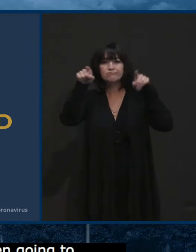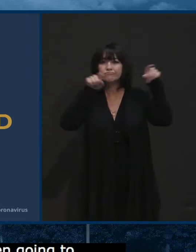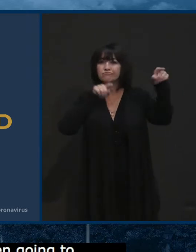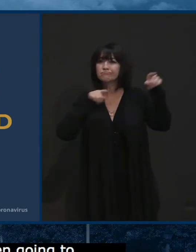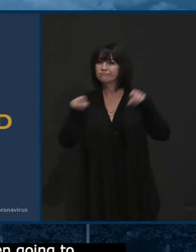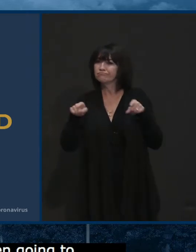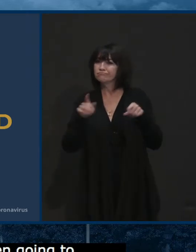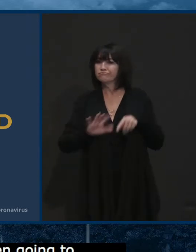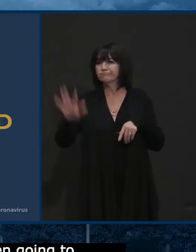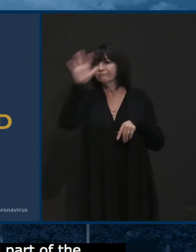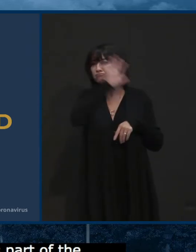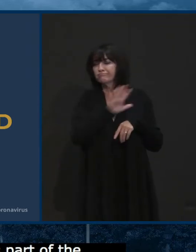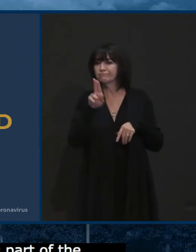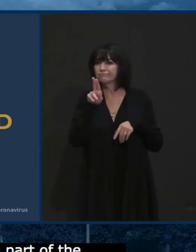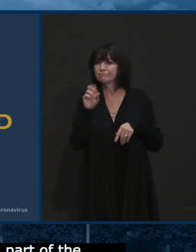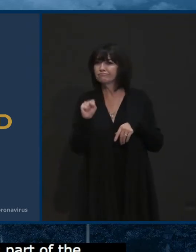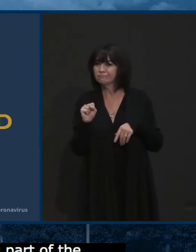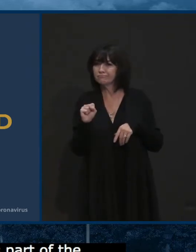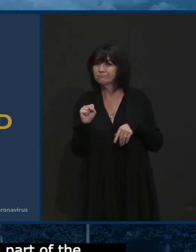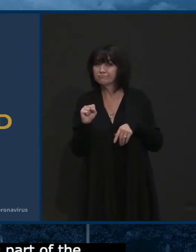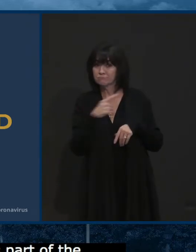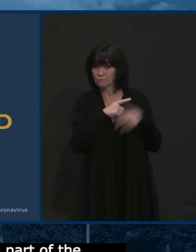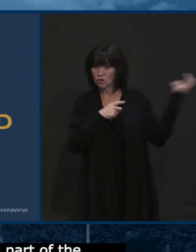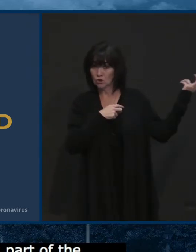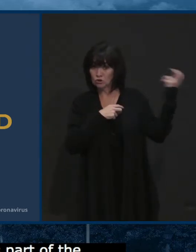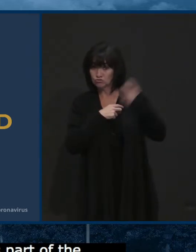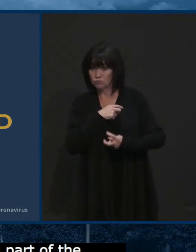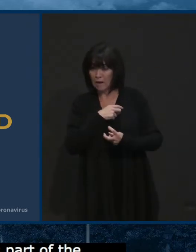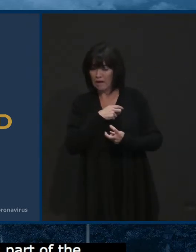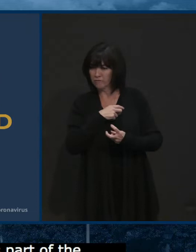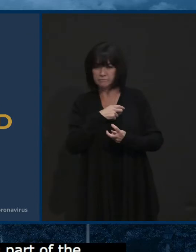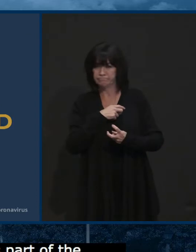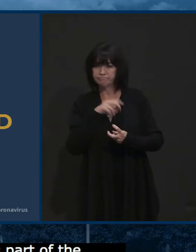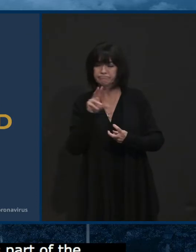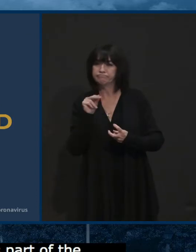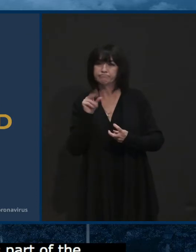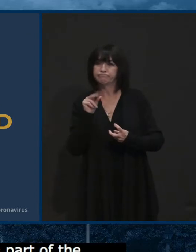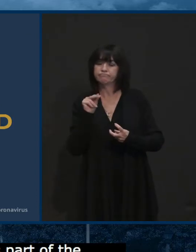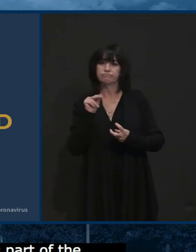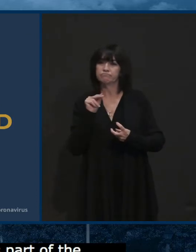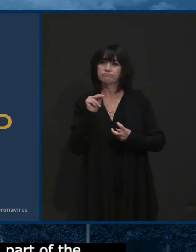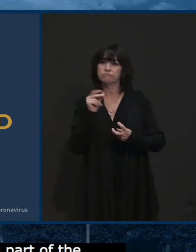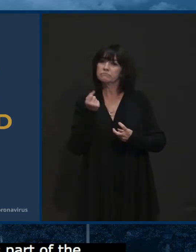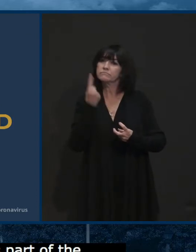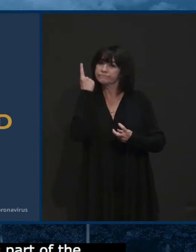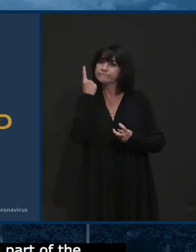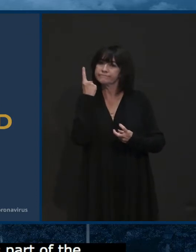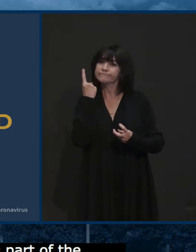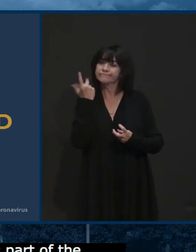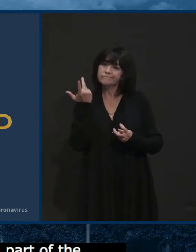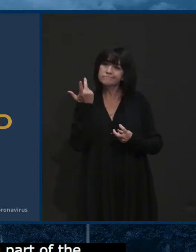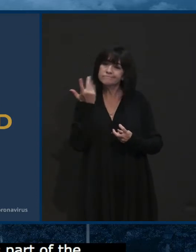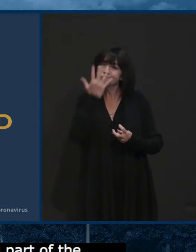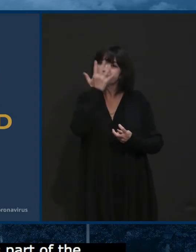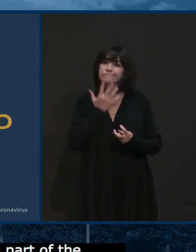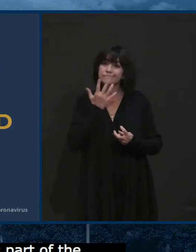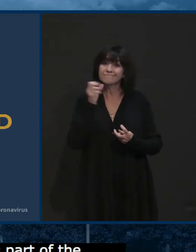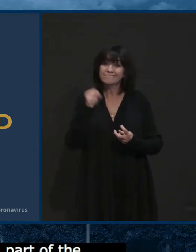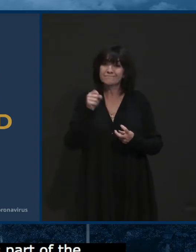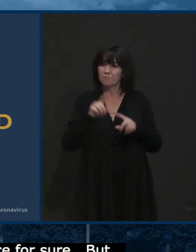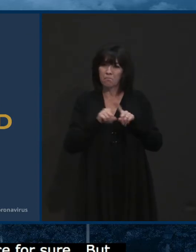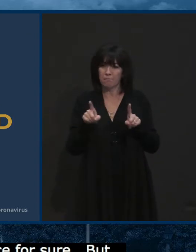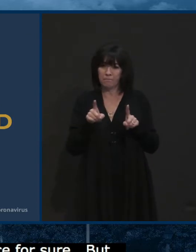country, frankly, which aren't traveling in. And it's a sacrifice for sure, but we don't want our mom to get